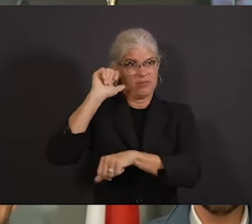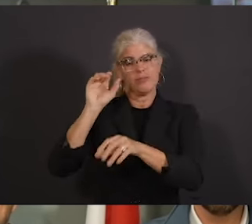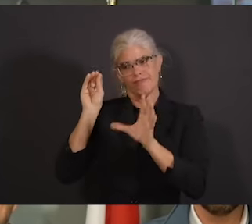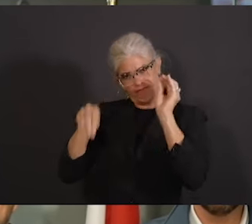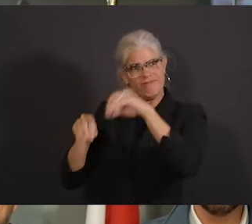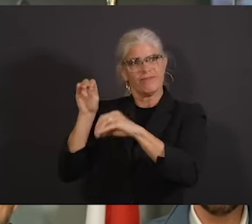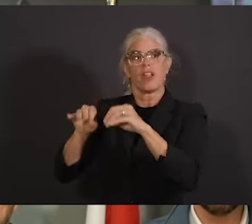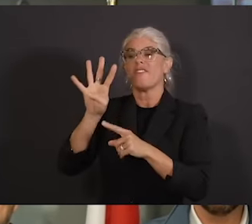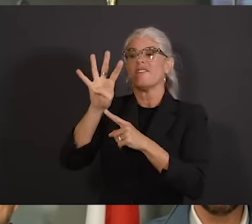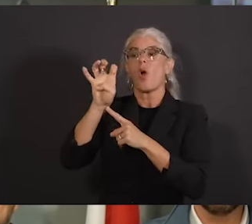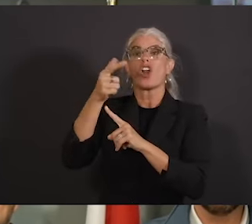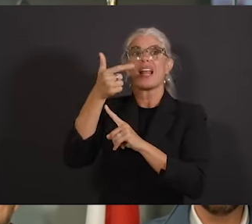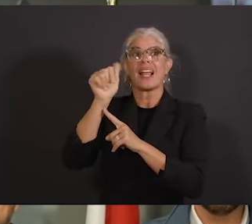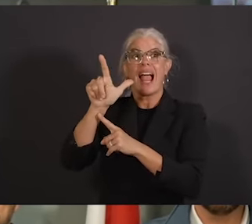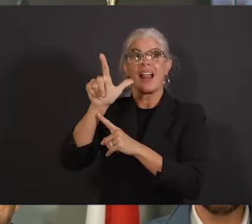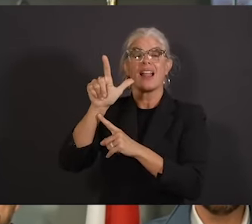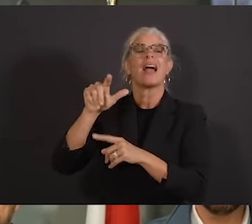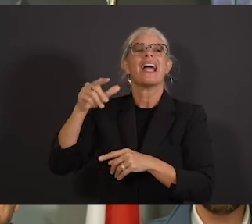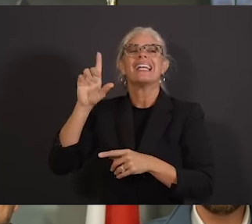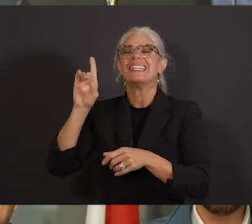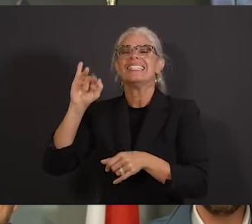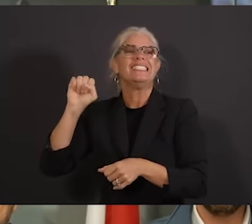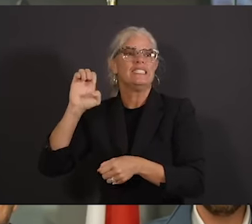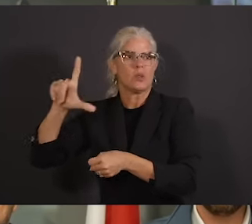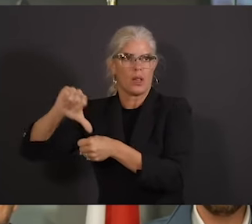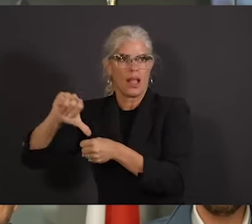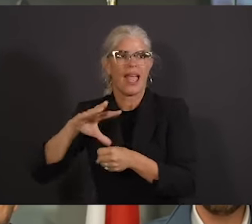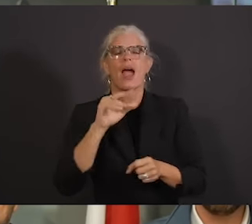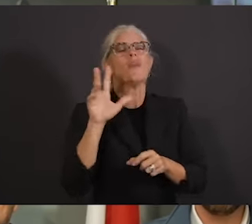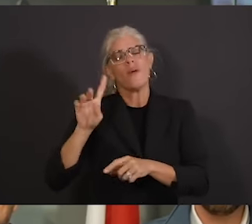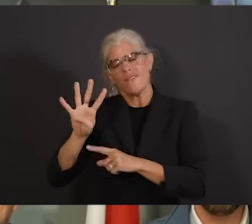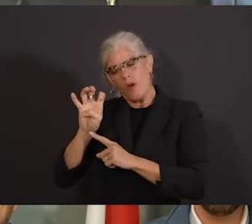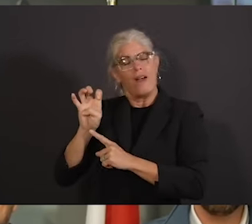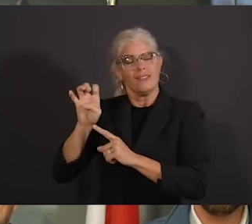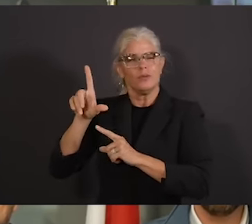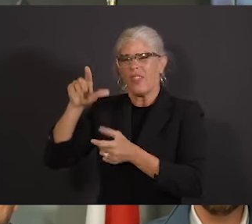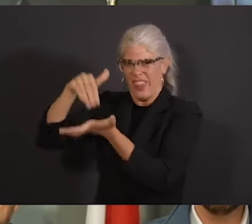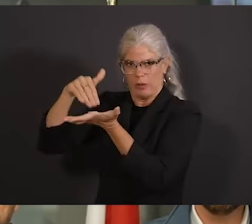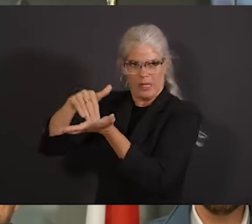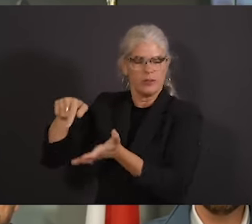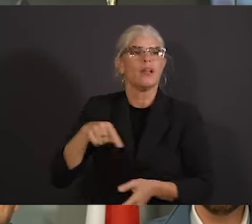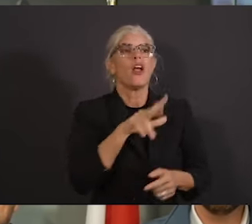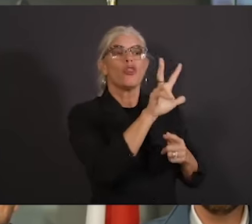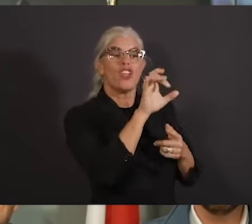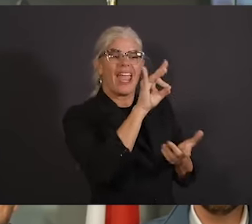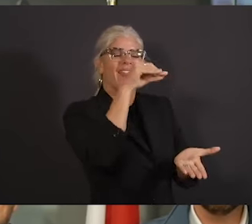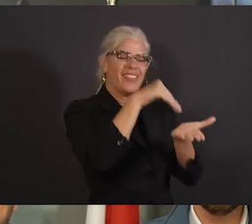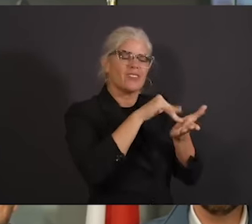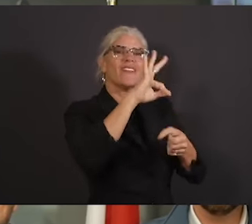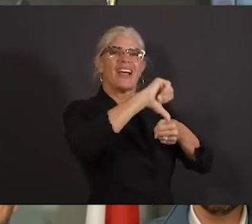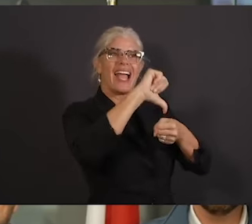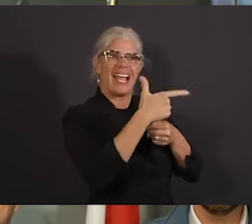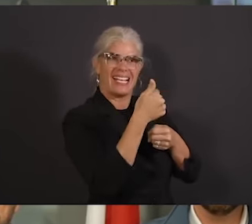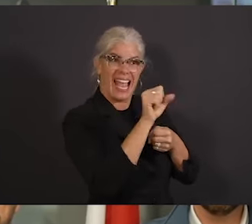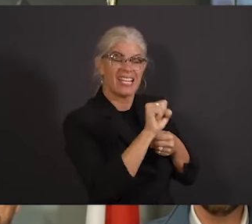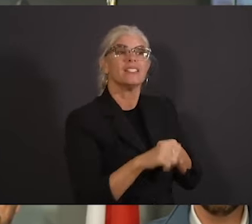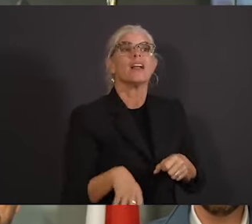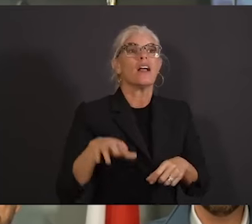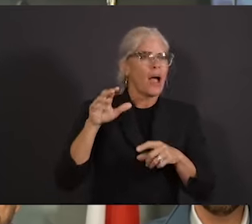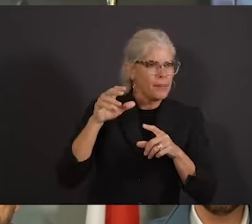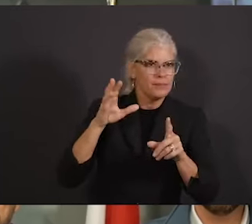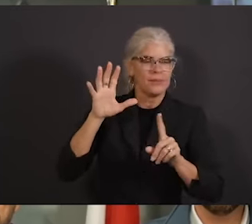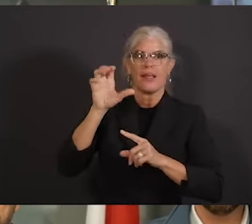389,000 gallons of gasoline, and an additional 1.5 million gallons of both